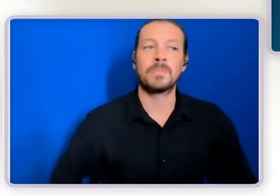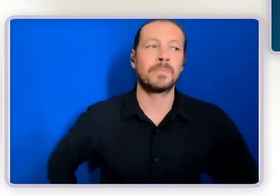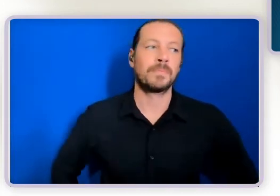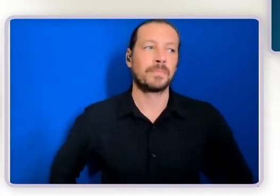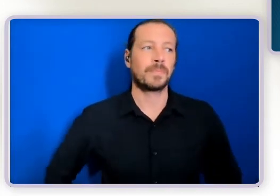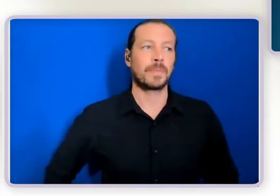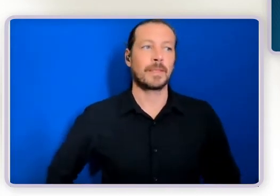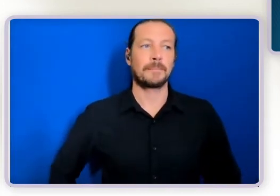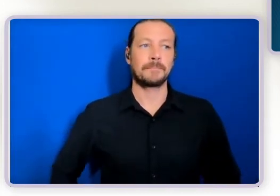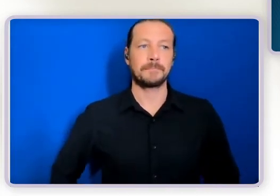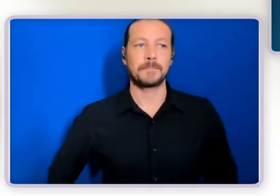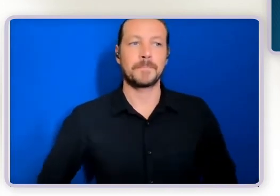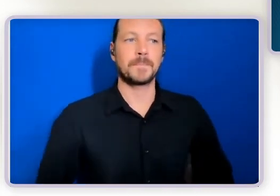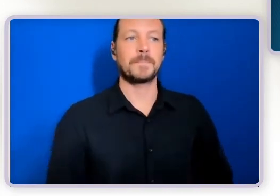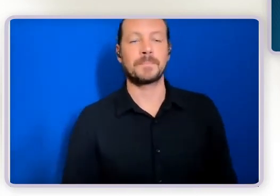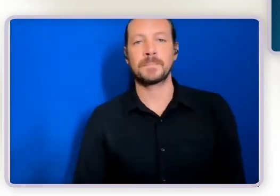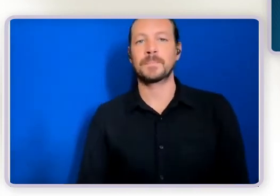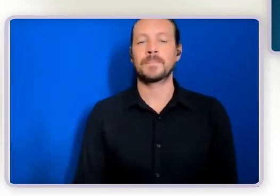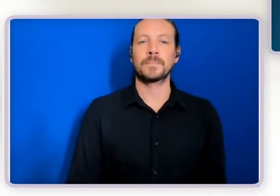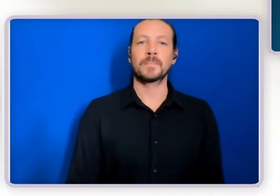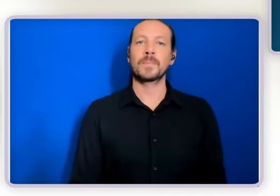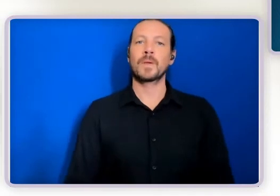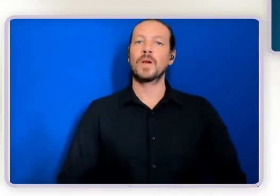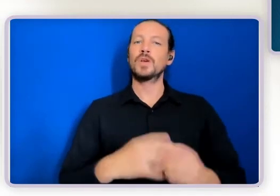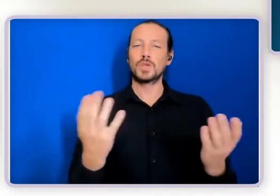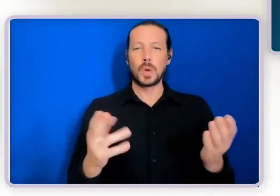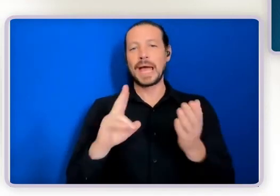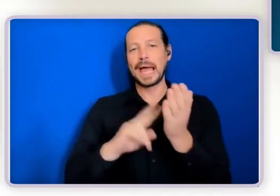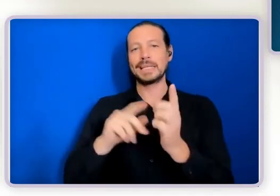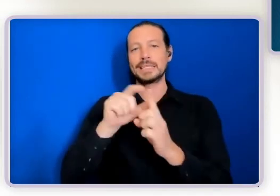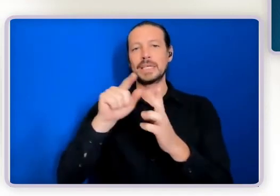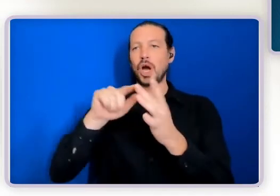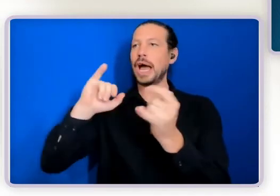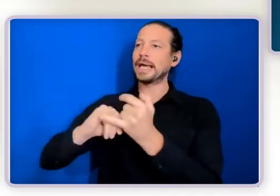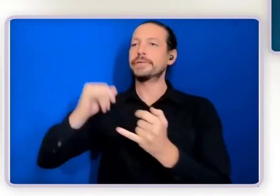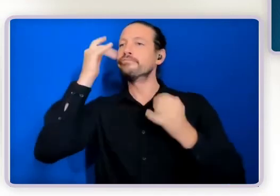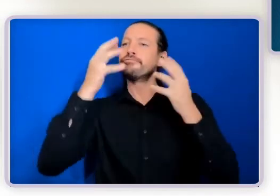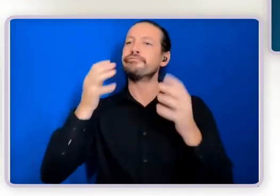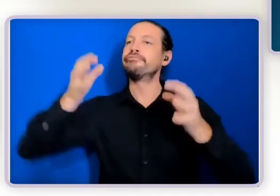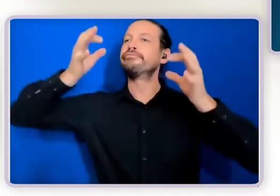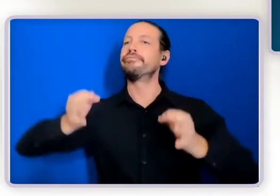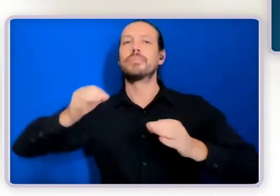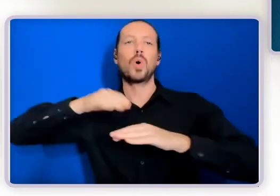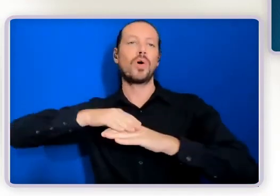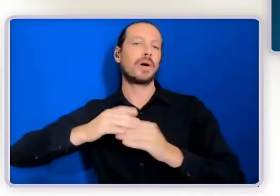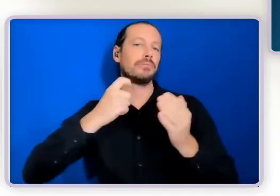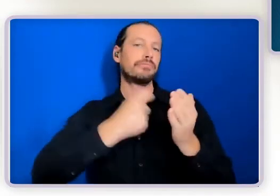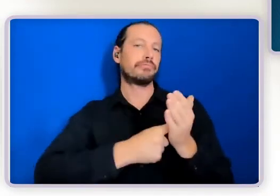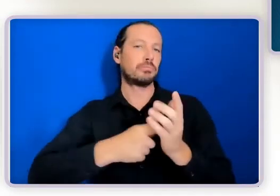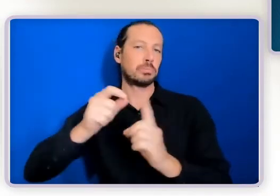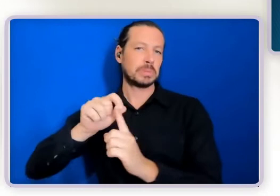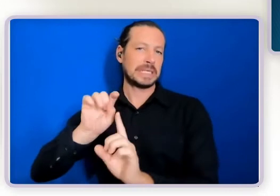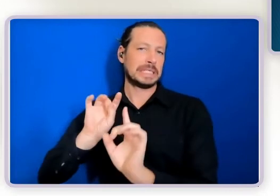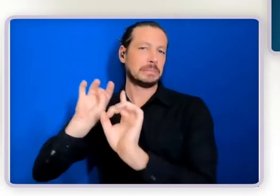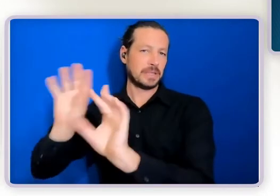So again, the NDIS sets out what it thinks about restrictive practices, and it says correctly